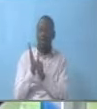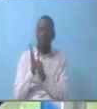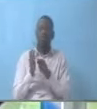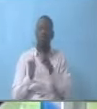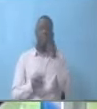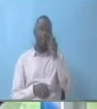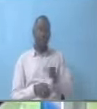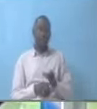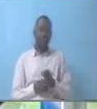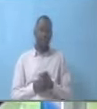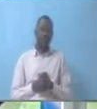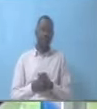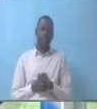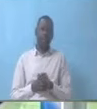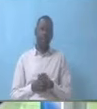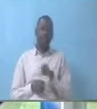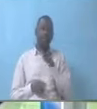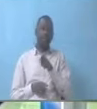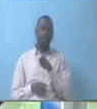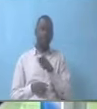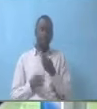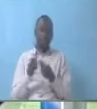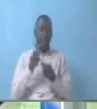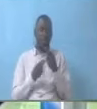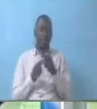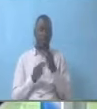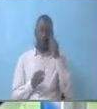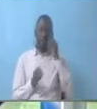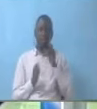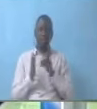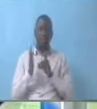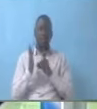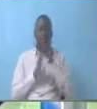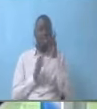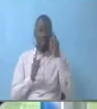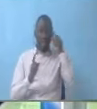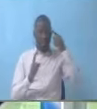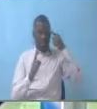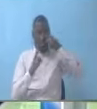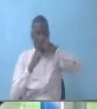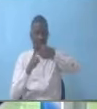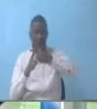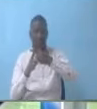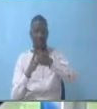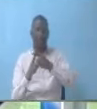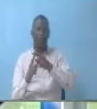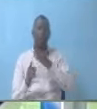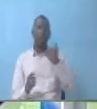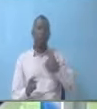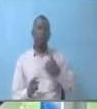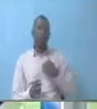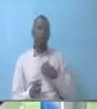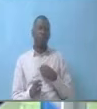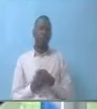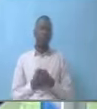This again specified individuals. And